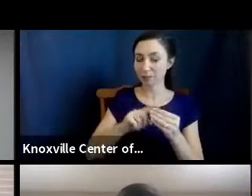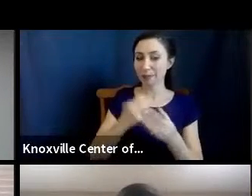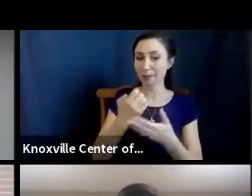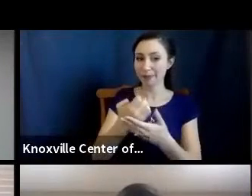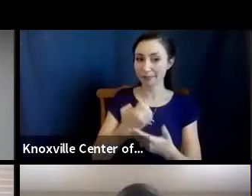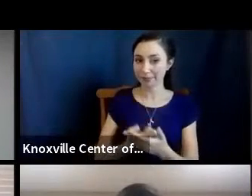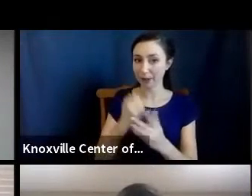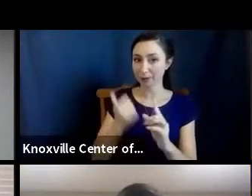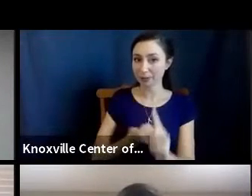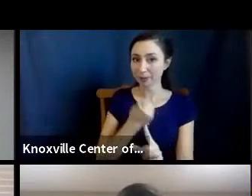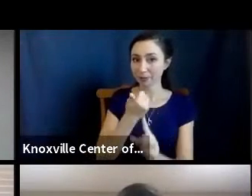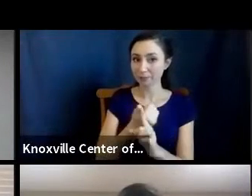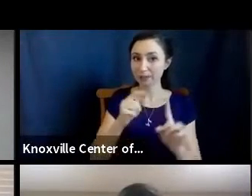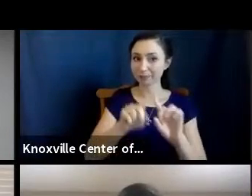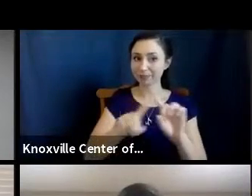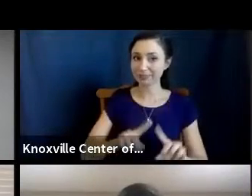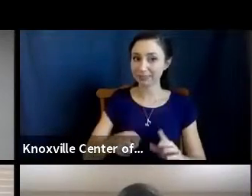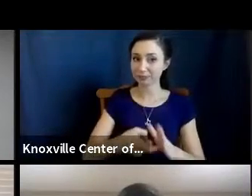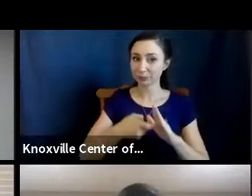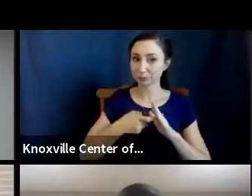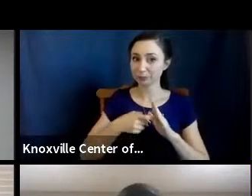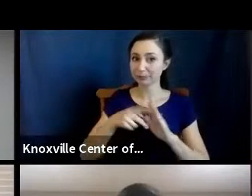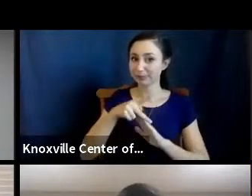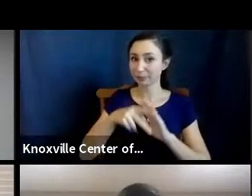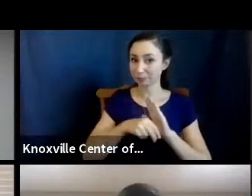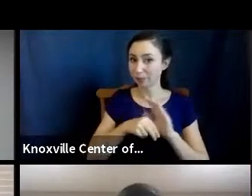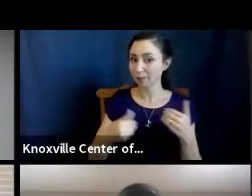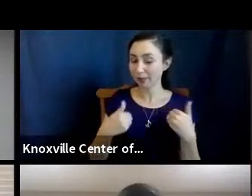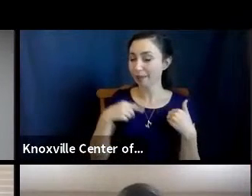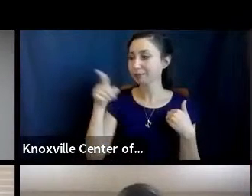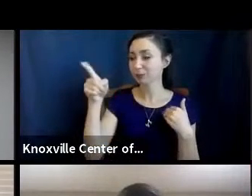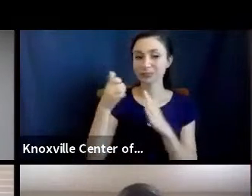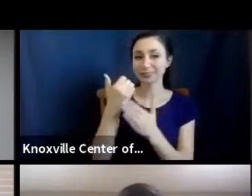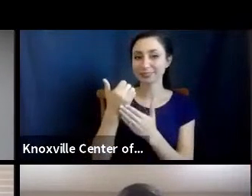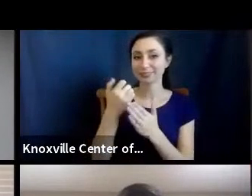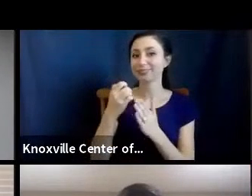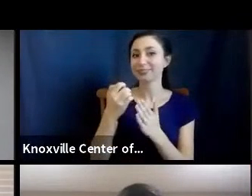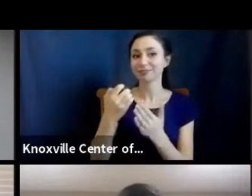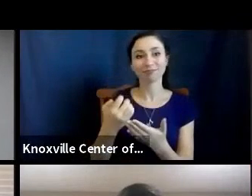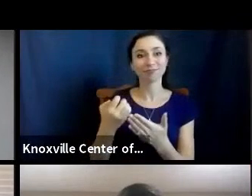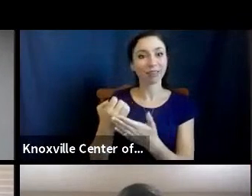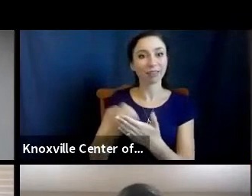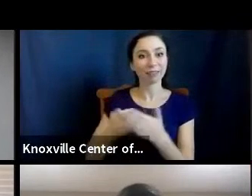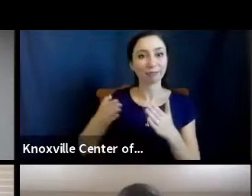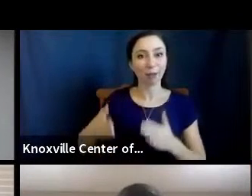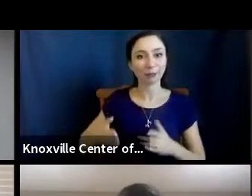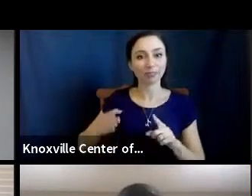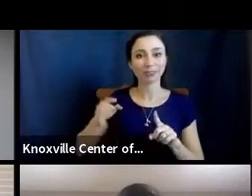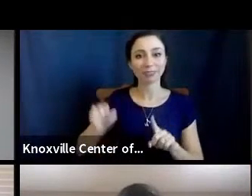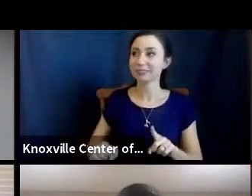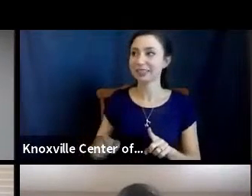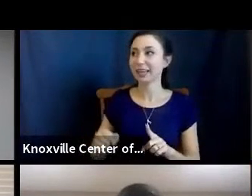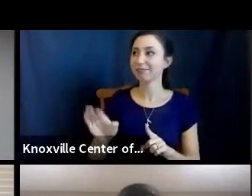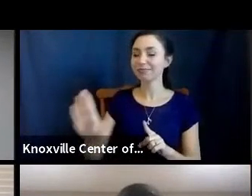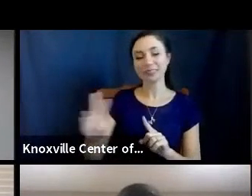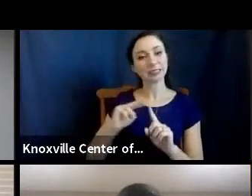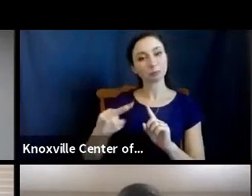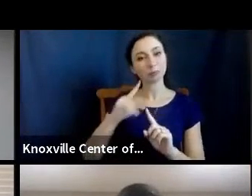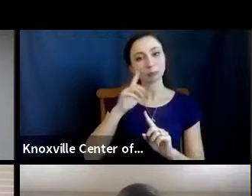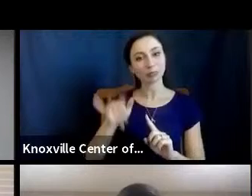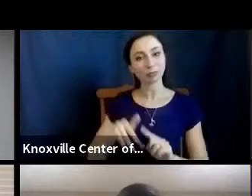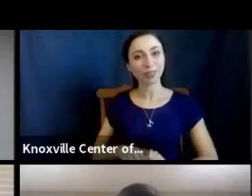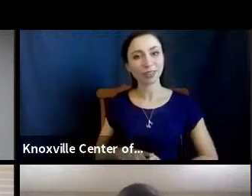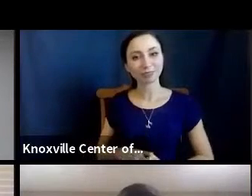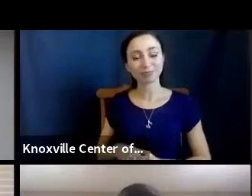of various mandates and policies. And hopefully he can maybe give us a little bit of insight on those.